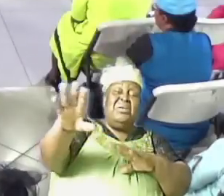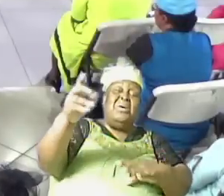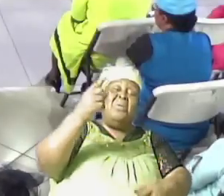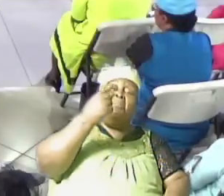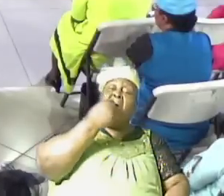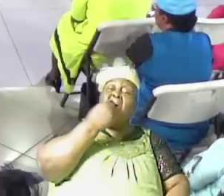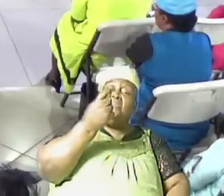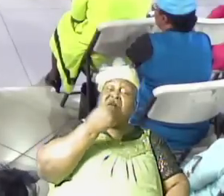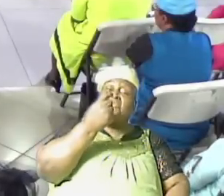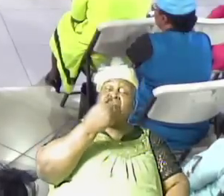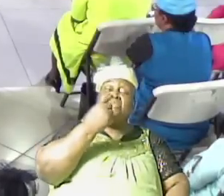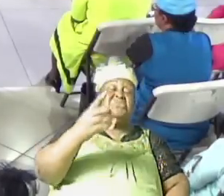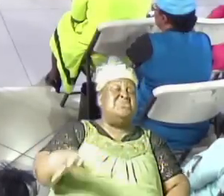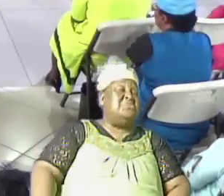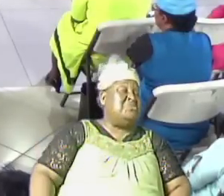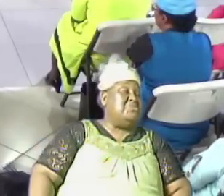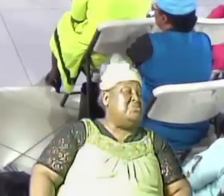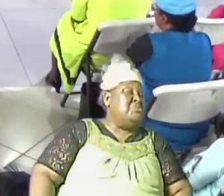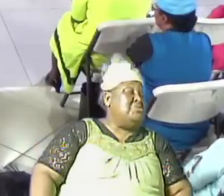mouth.